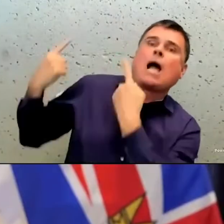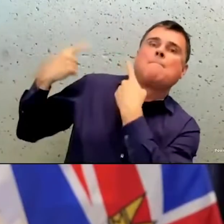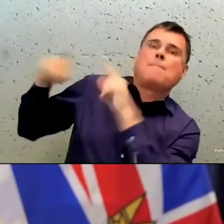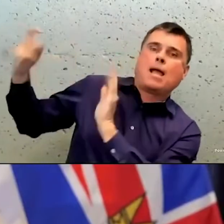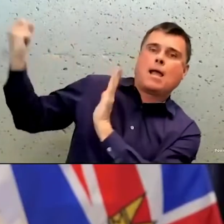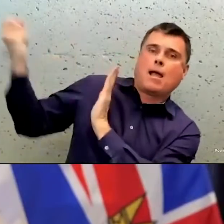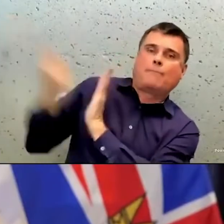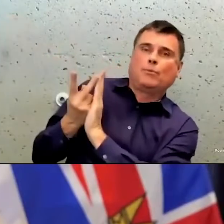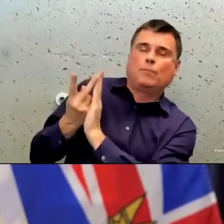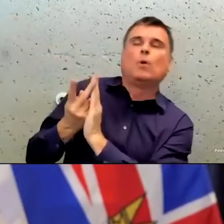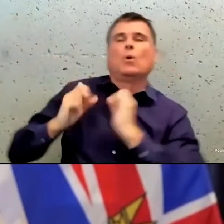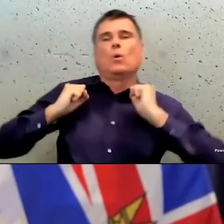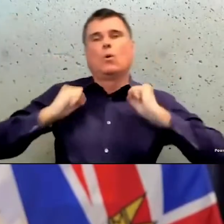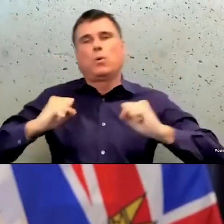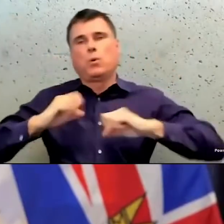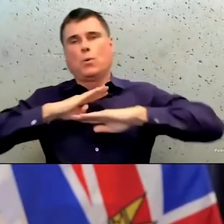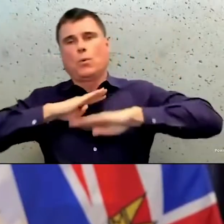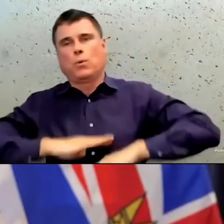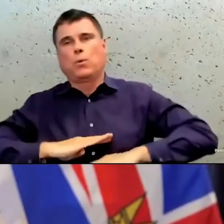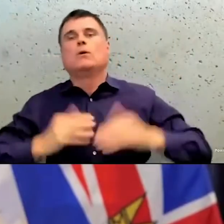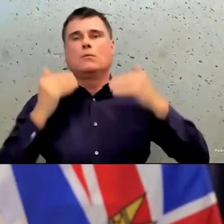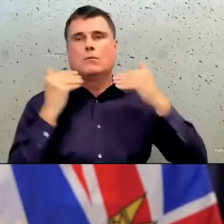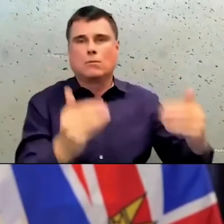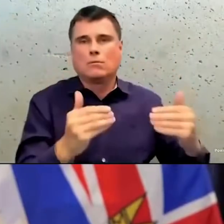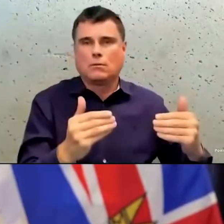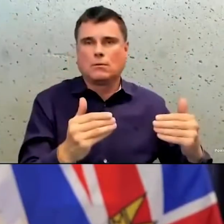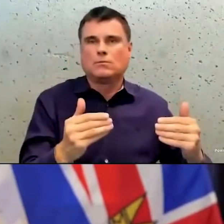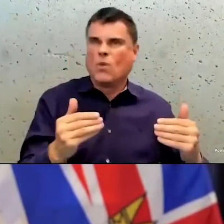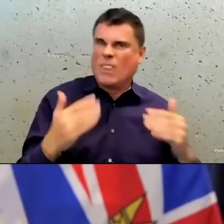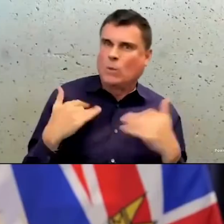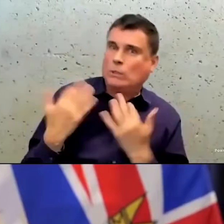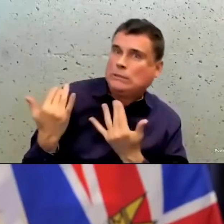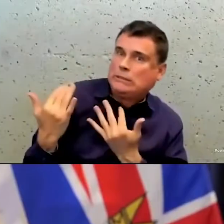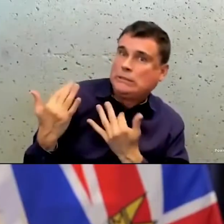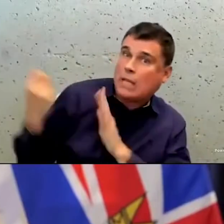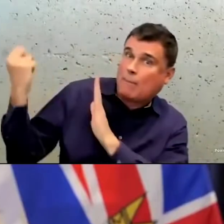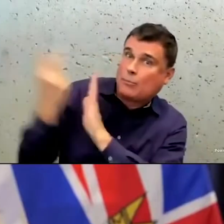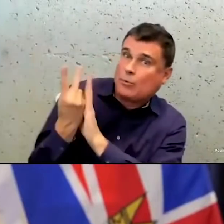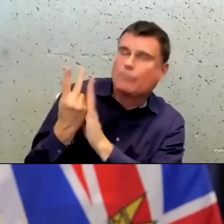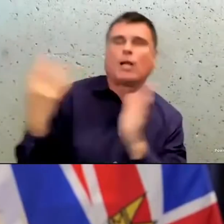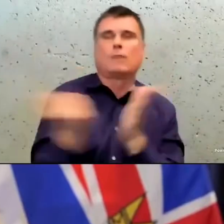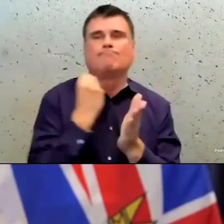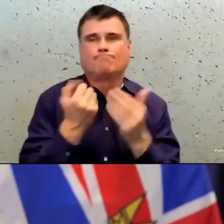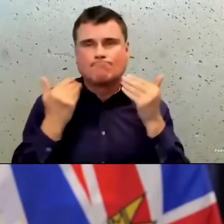and one we've hoped for. And with so much in our lives right now to occupy our thoughts and direct our